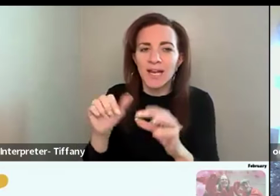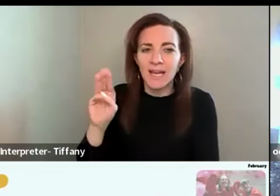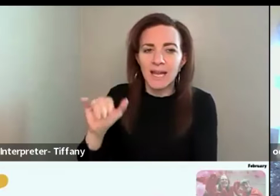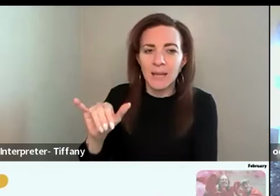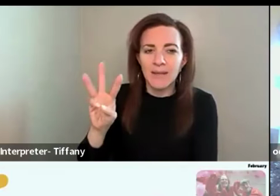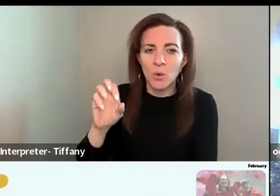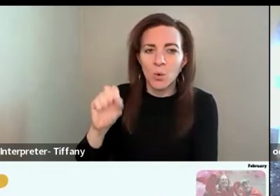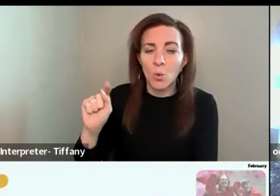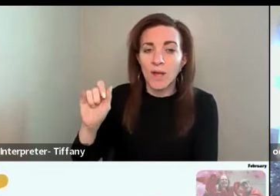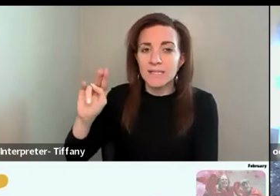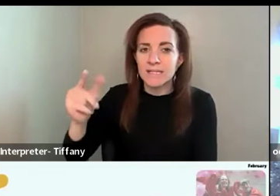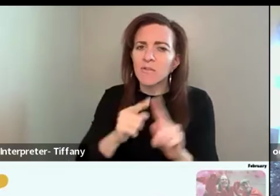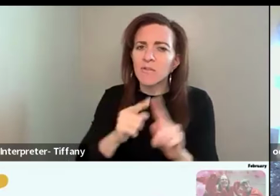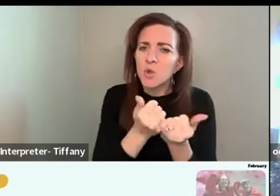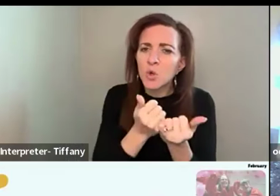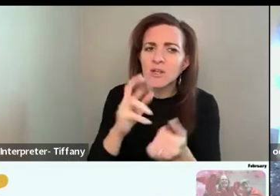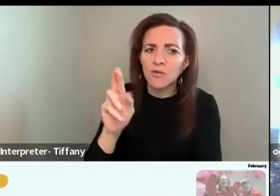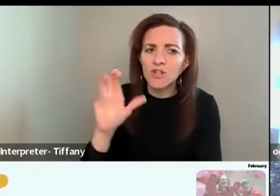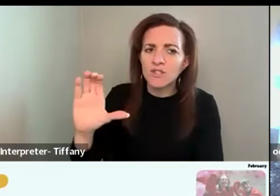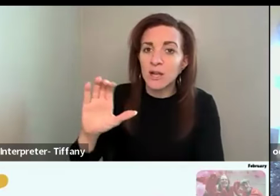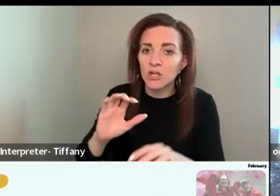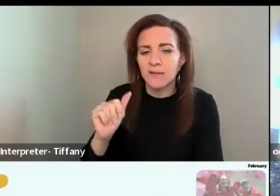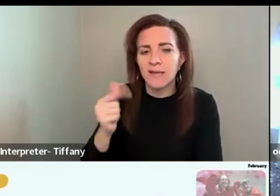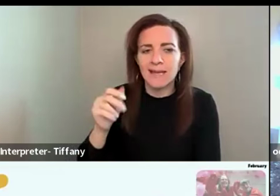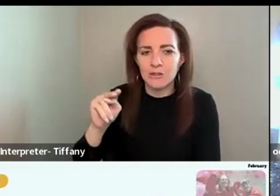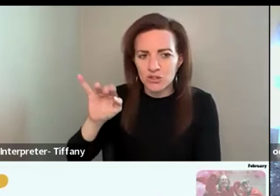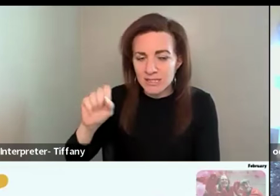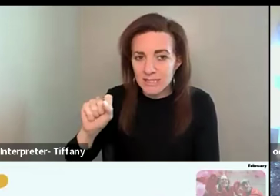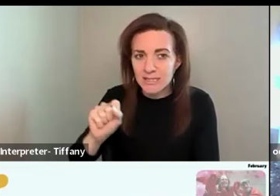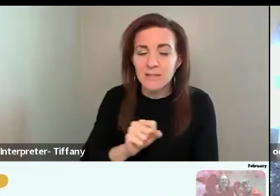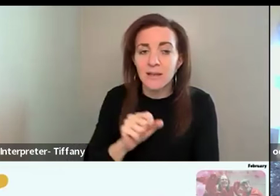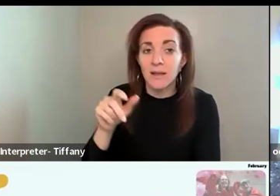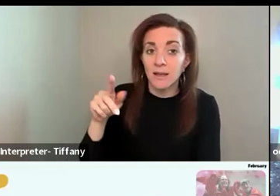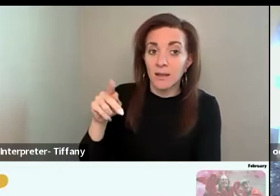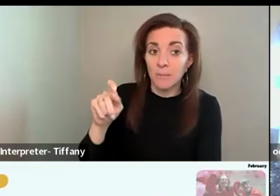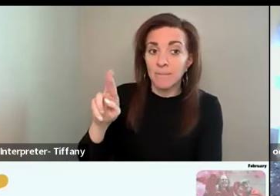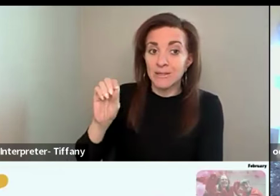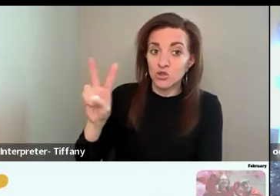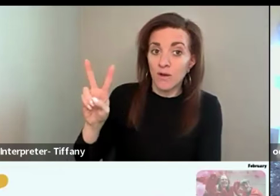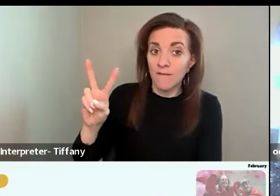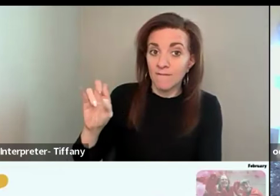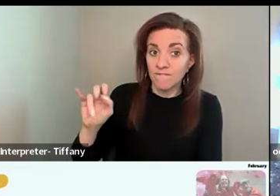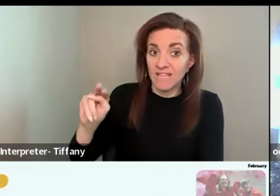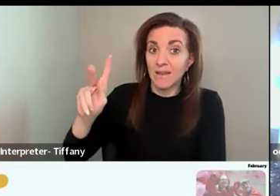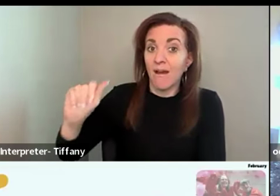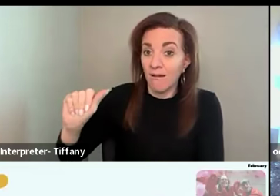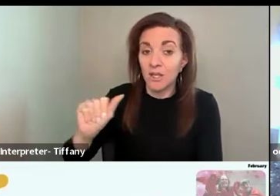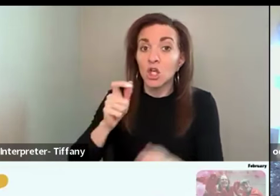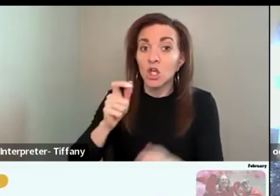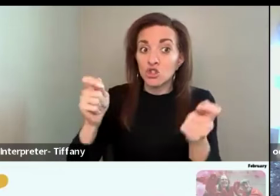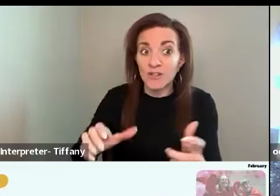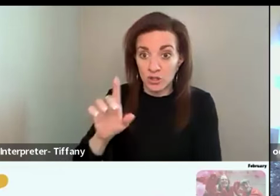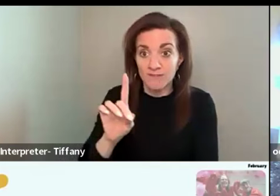the Association of Regional Center Agencies and Pete Chervinka, the director of DDS, all